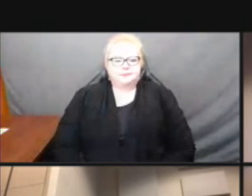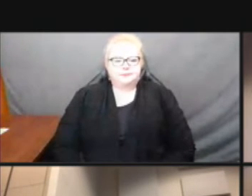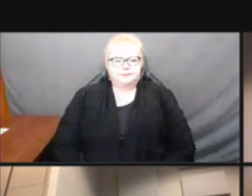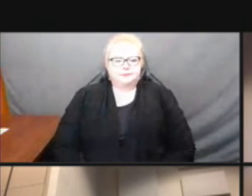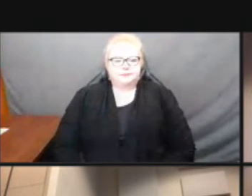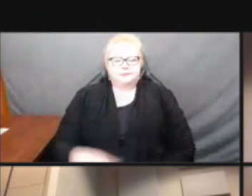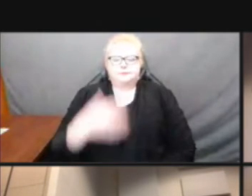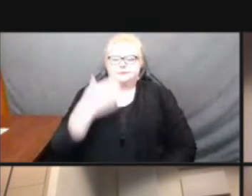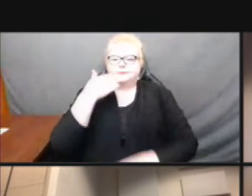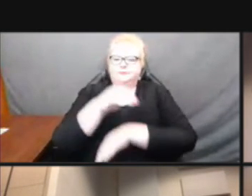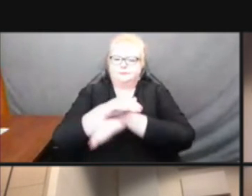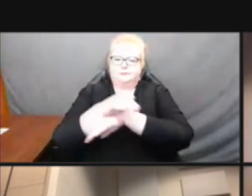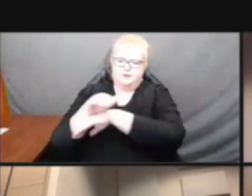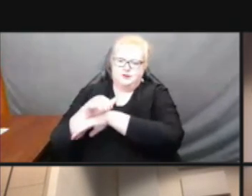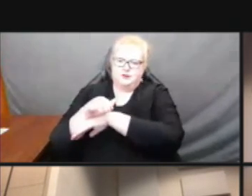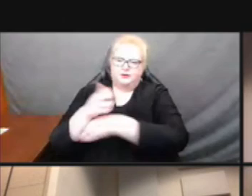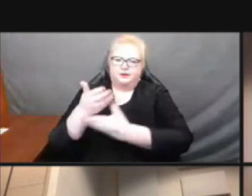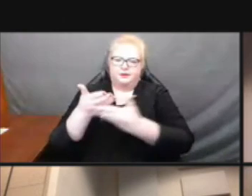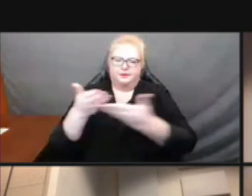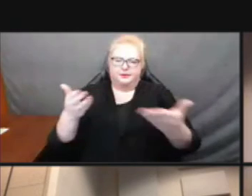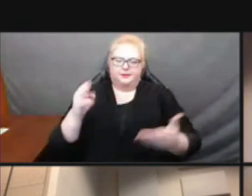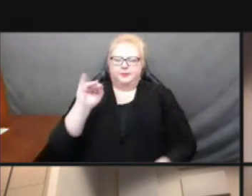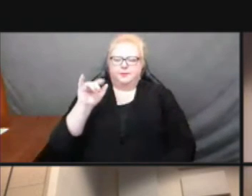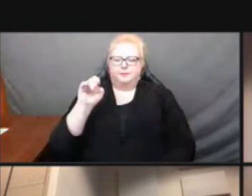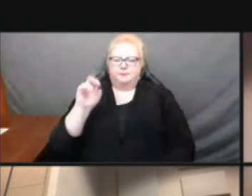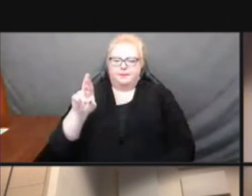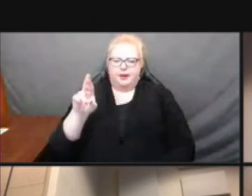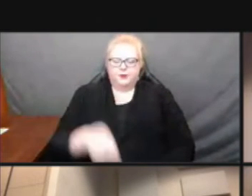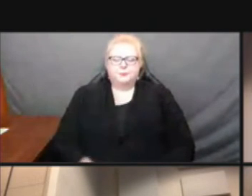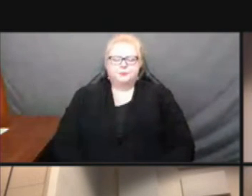Good evening, Mayor and members of the board.